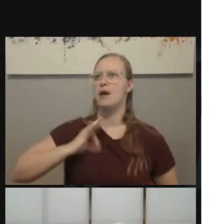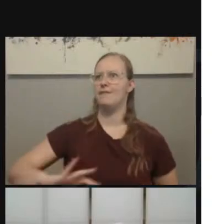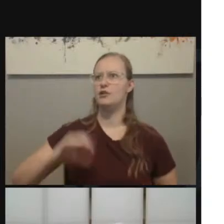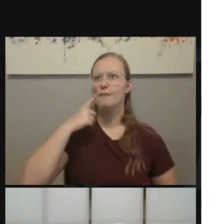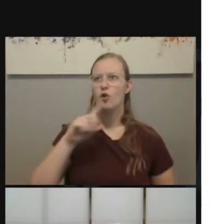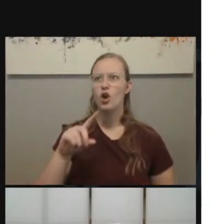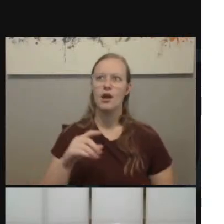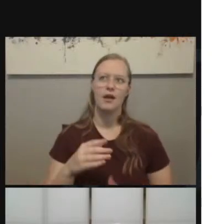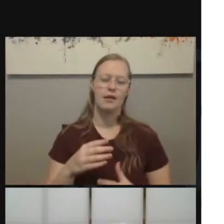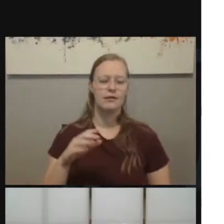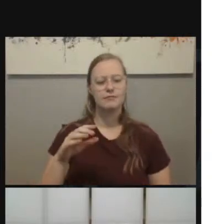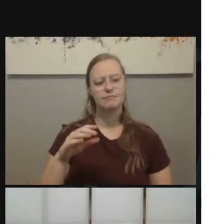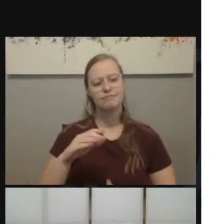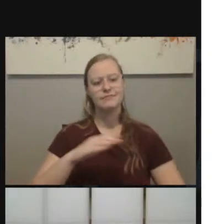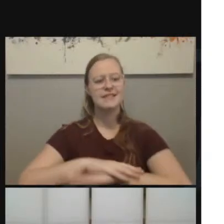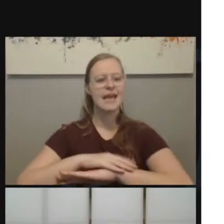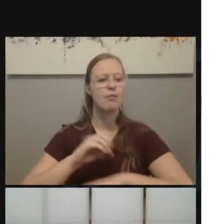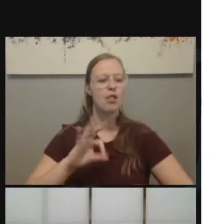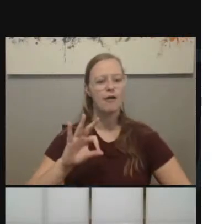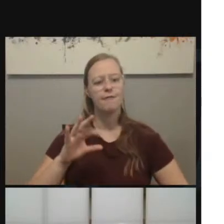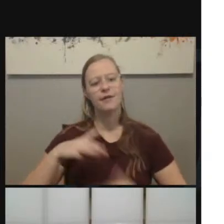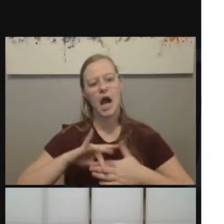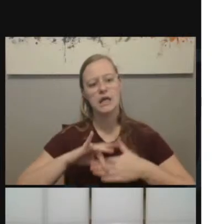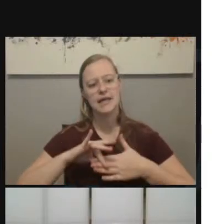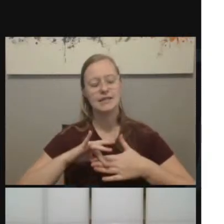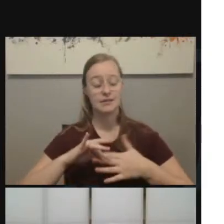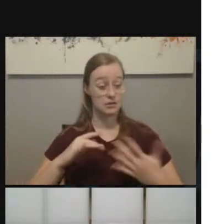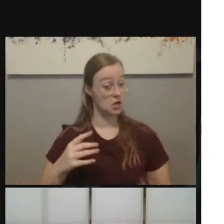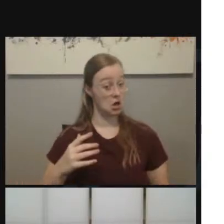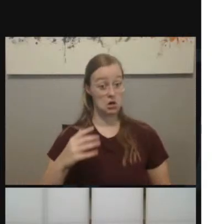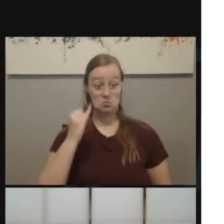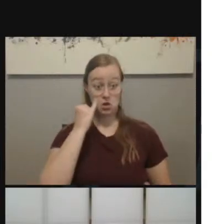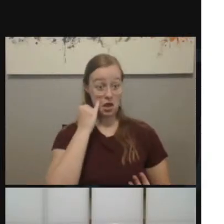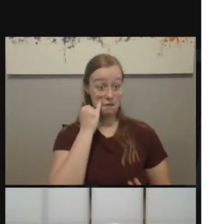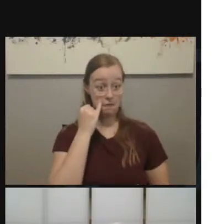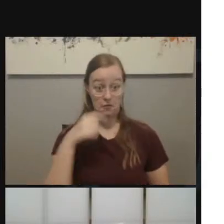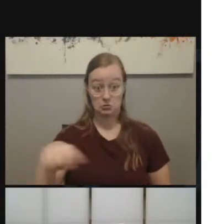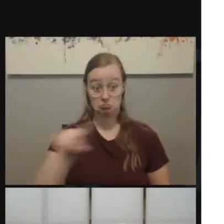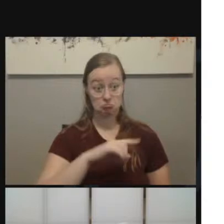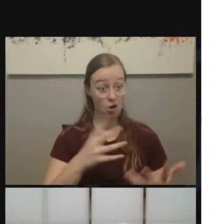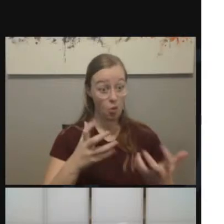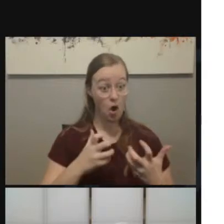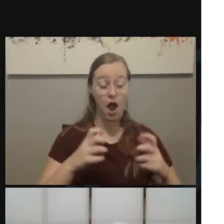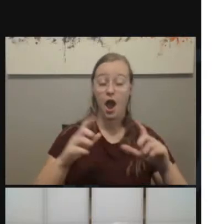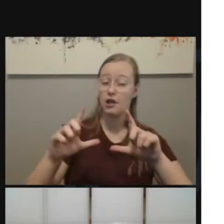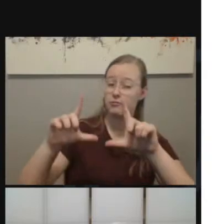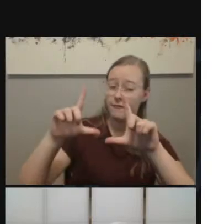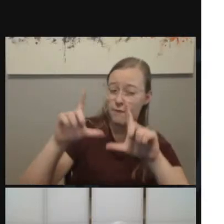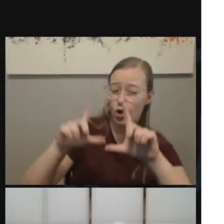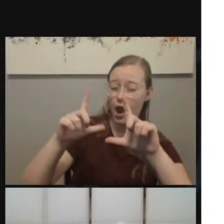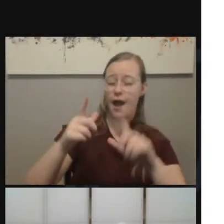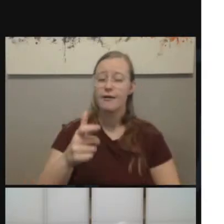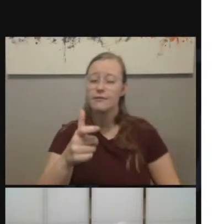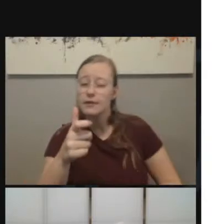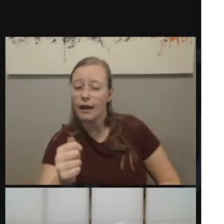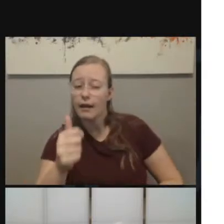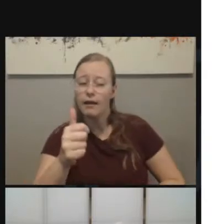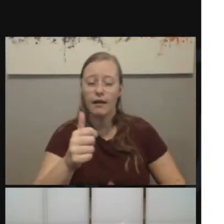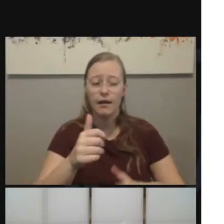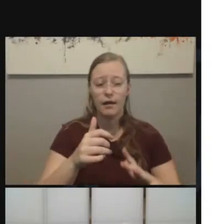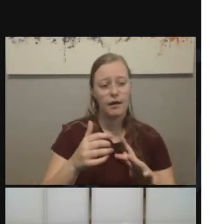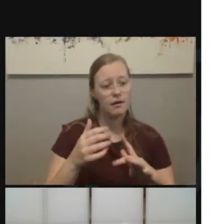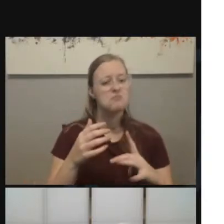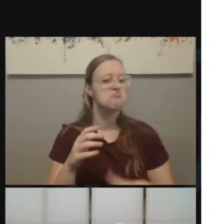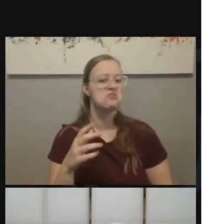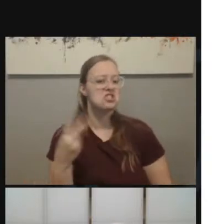of the talk and invite you, if you wish, perhaps to take a photograph on a second device,